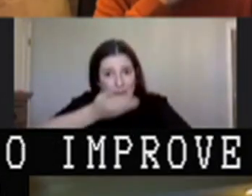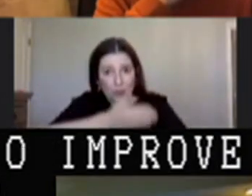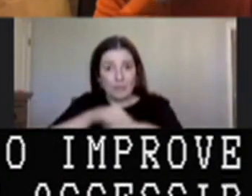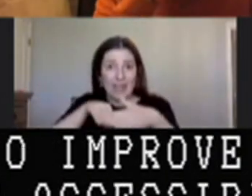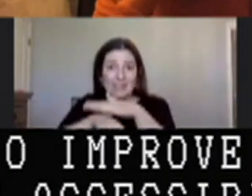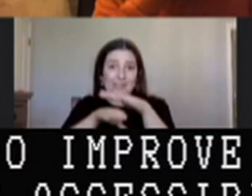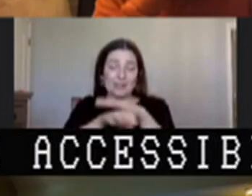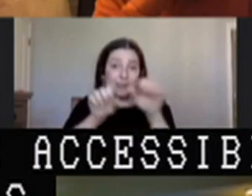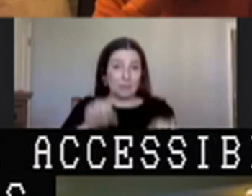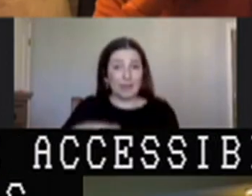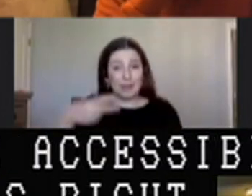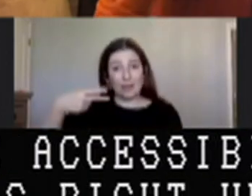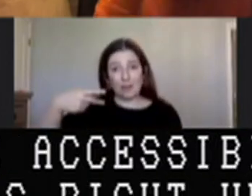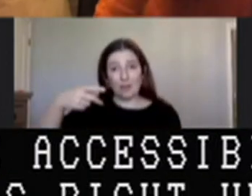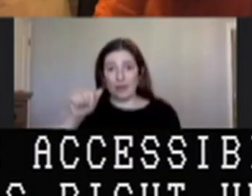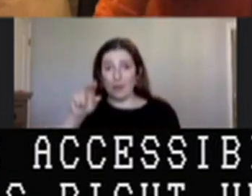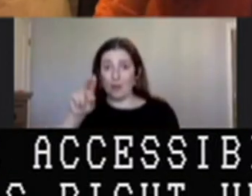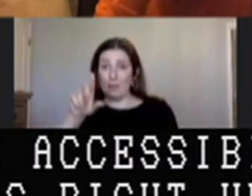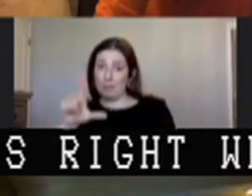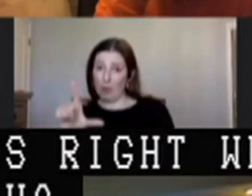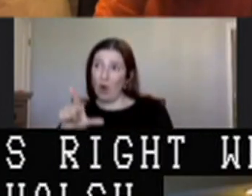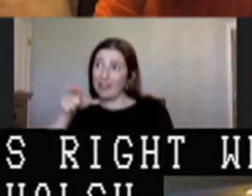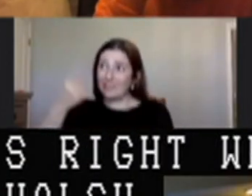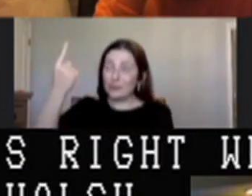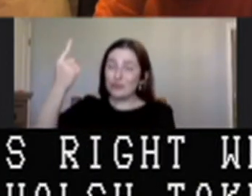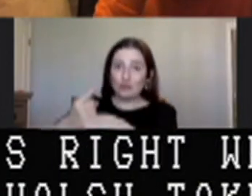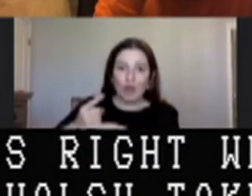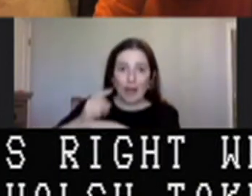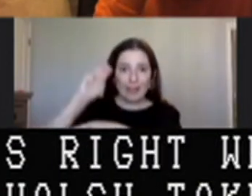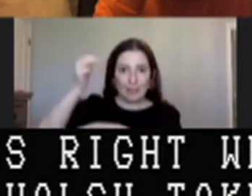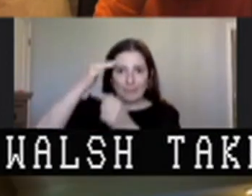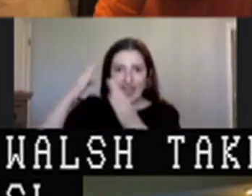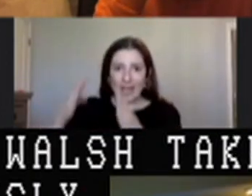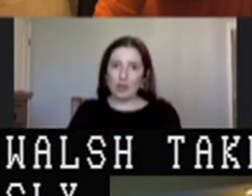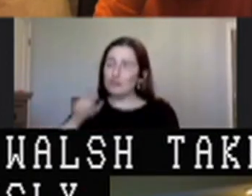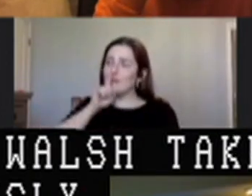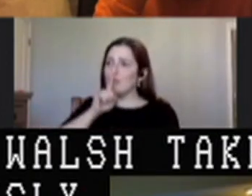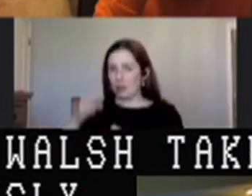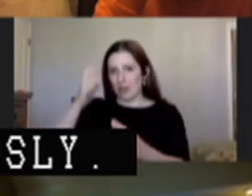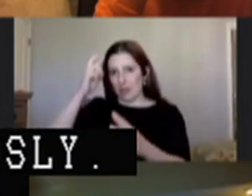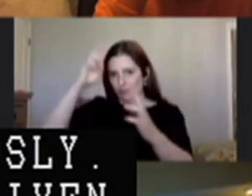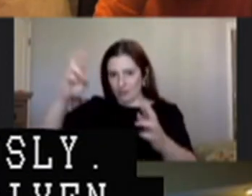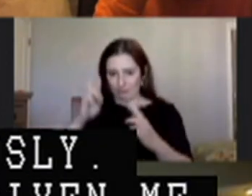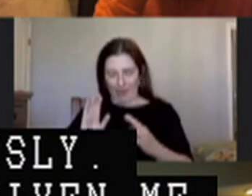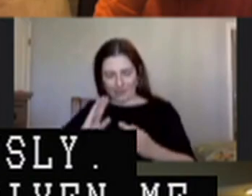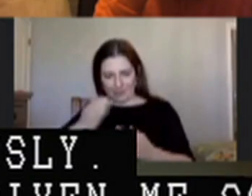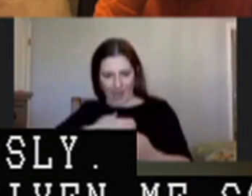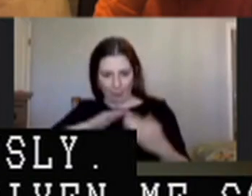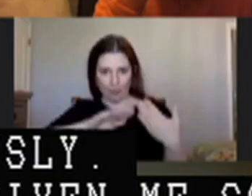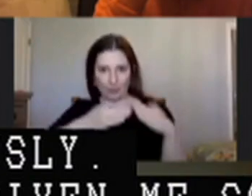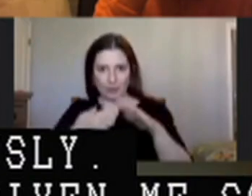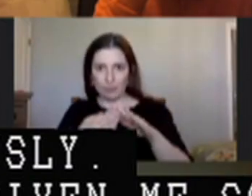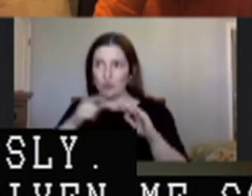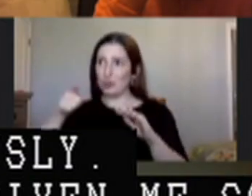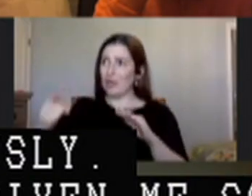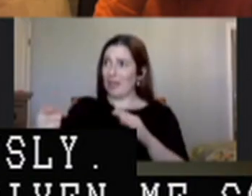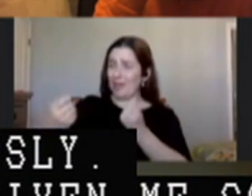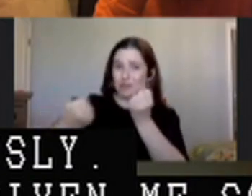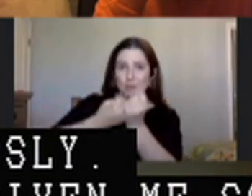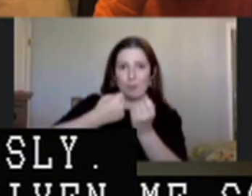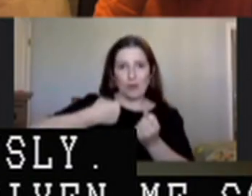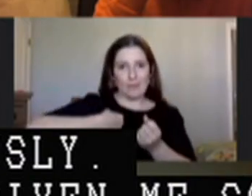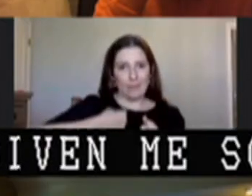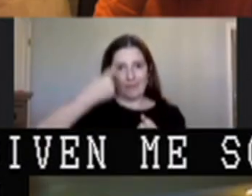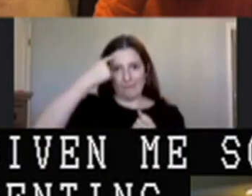when he says that Mayor Walsh takes this very seriously. He's given me so much support in implementing so many initiatives